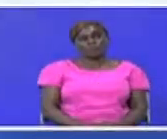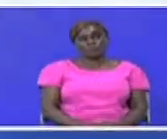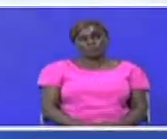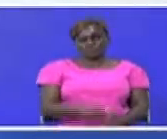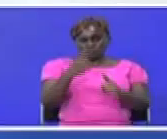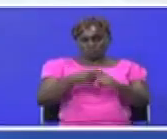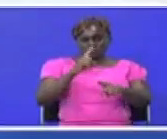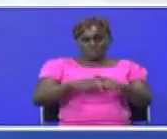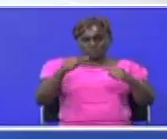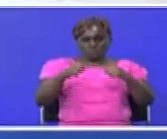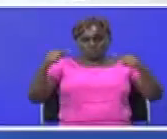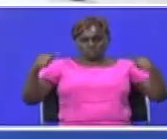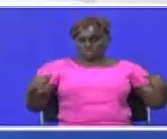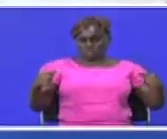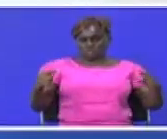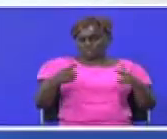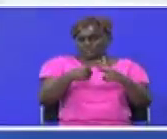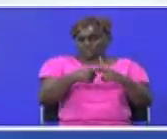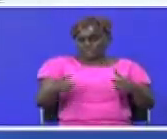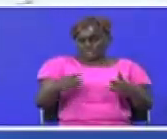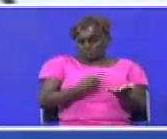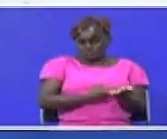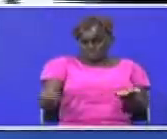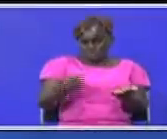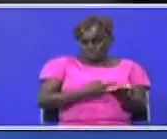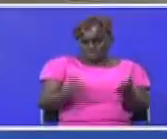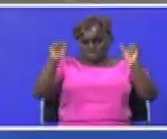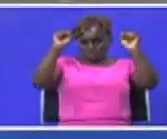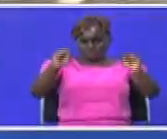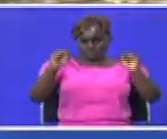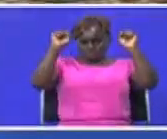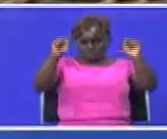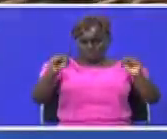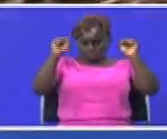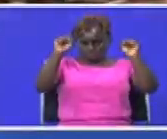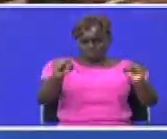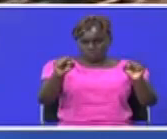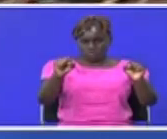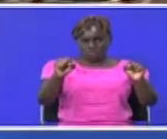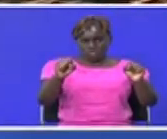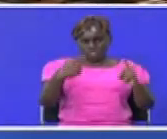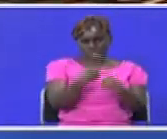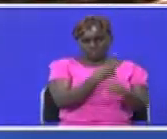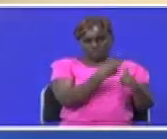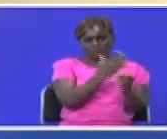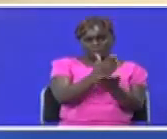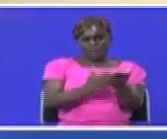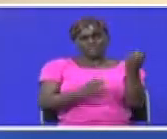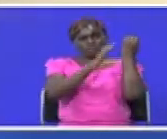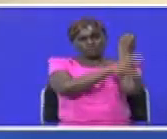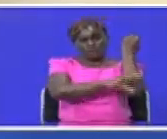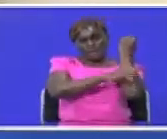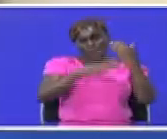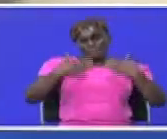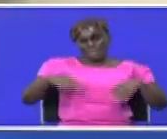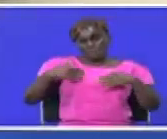Since the opposition coalition code kicked off their weekly anti-IEBC demonstrations in various parts of Kenya, five